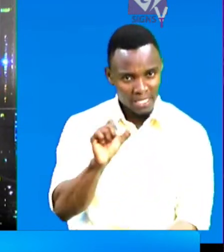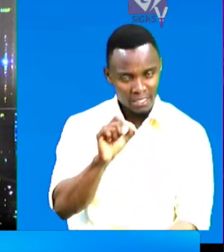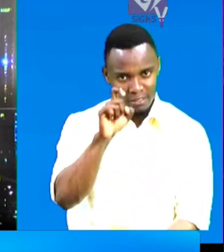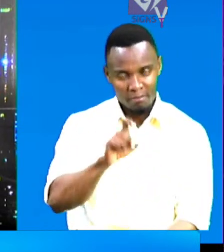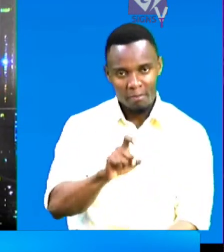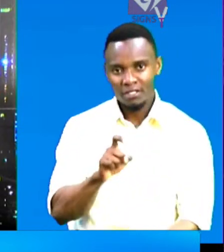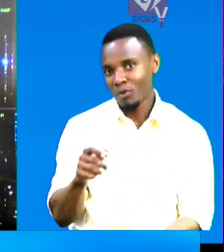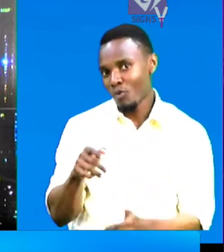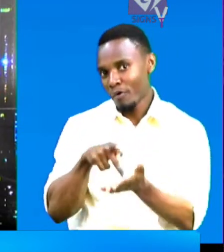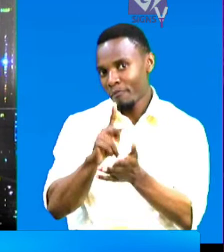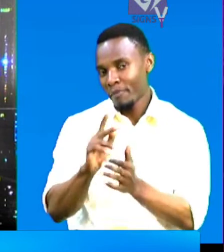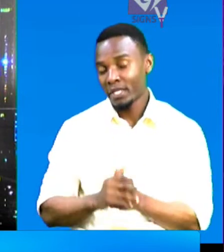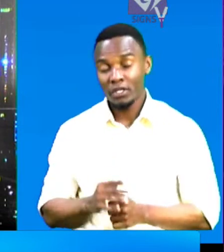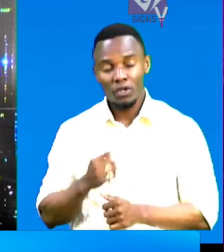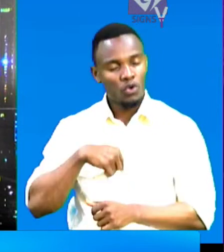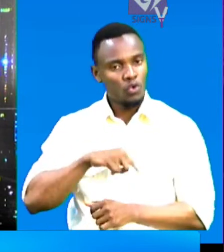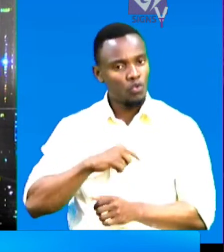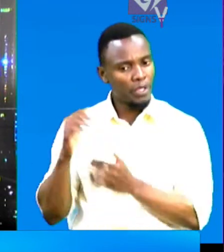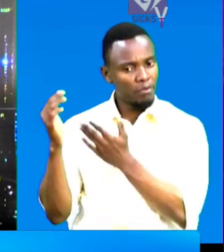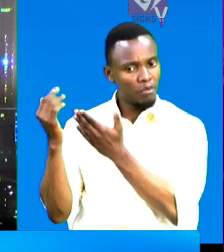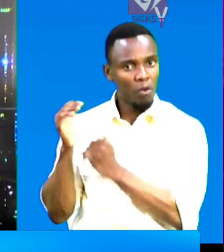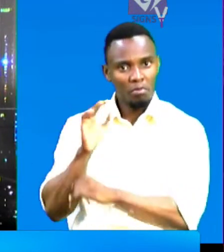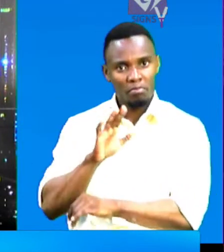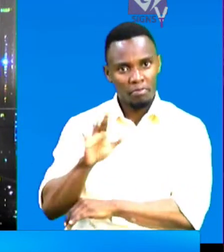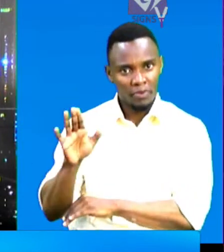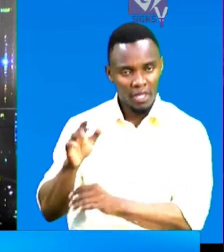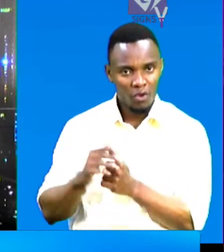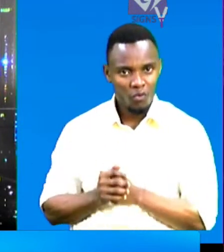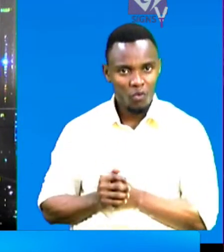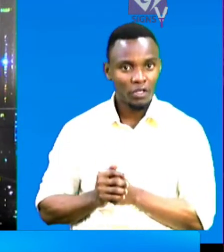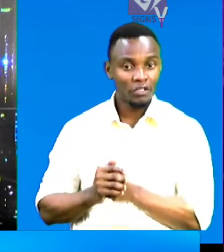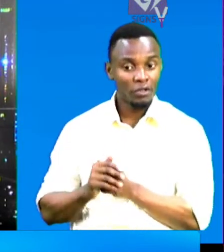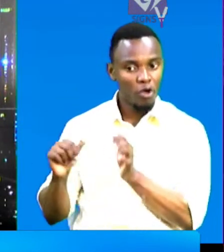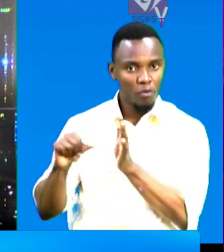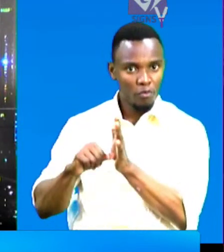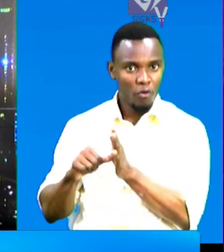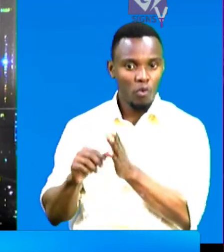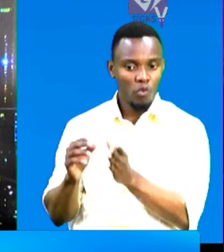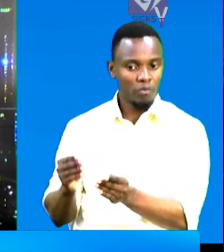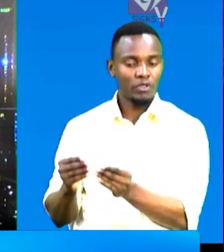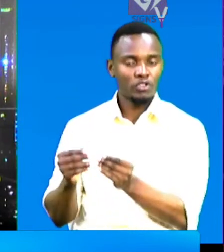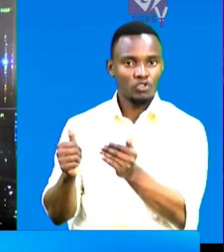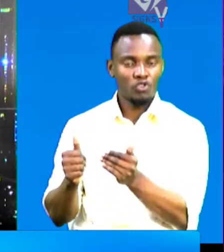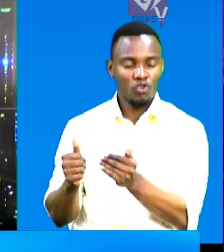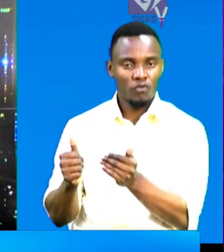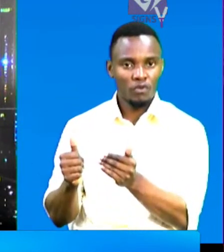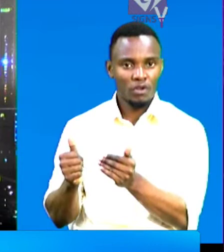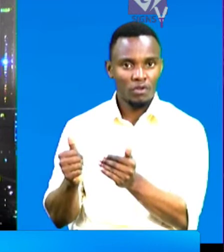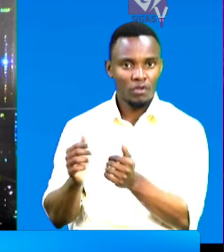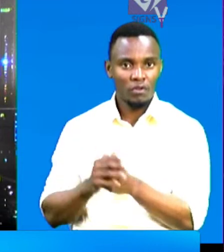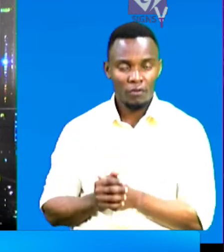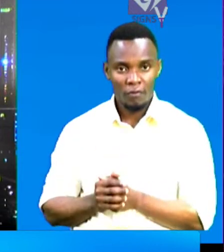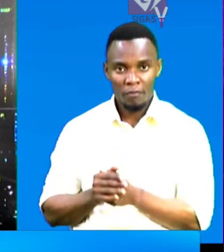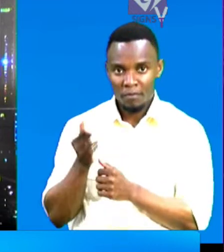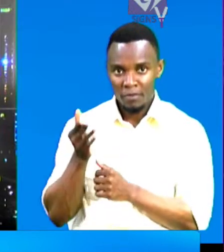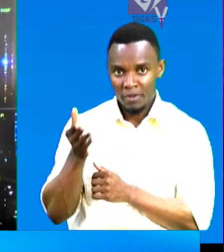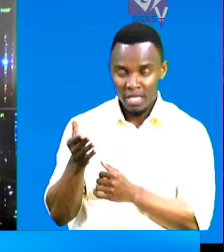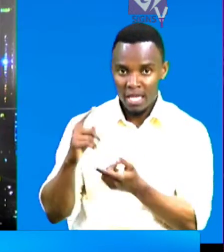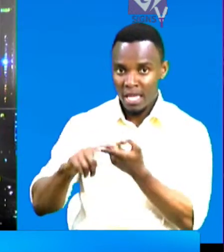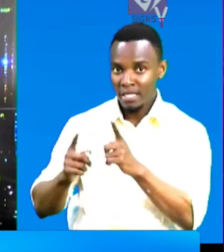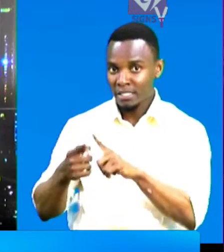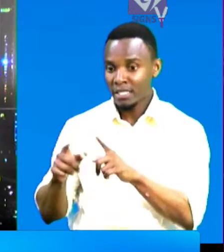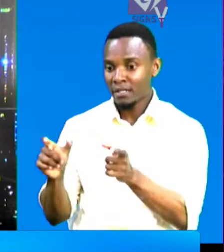this issue will be resolved for the Standard Media Group to pay